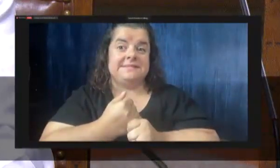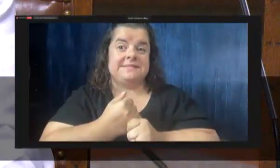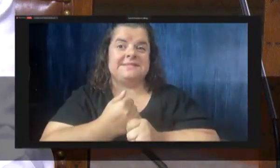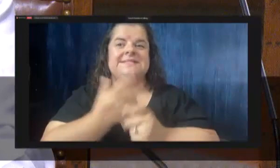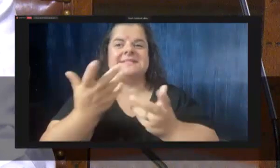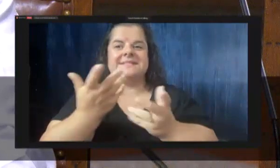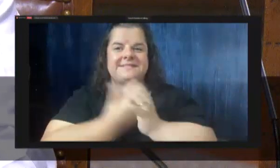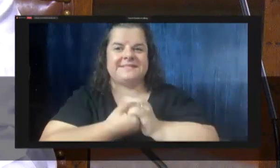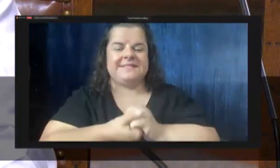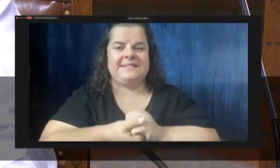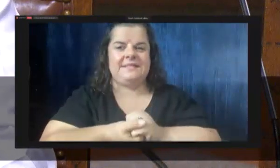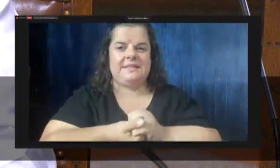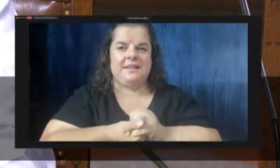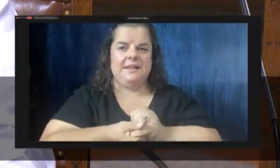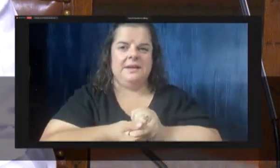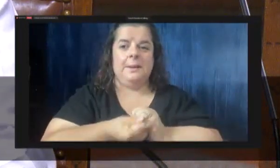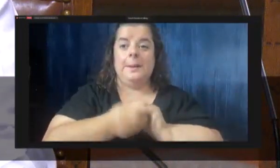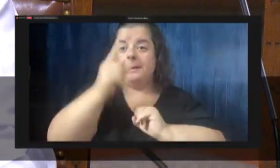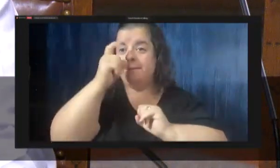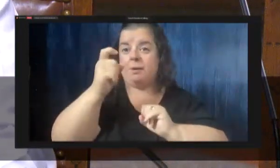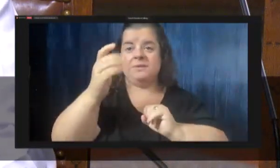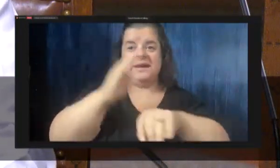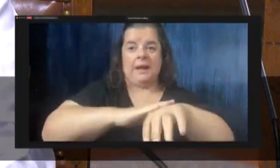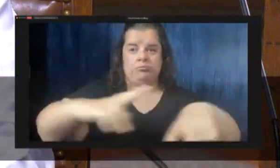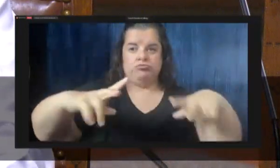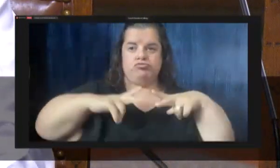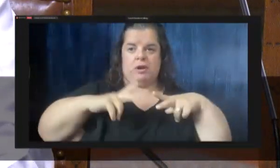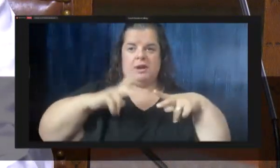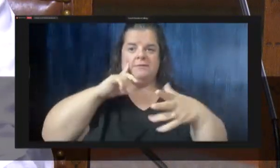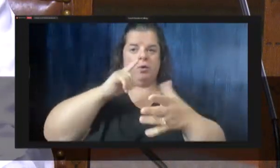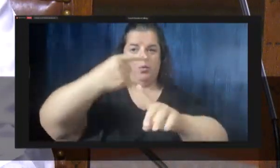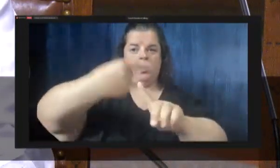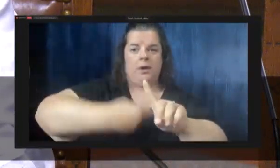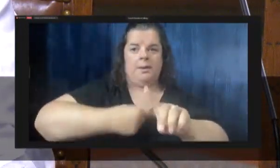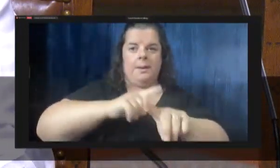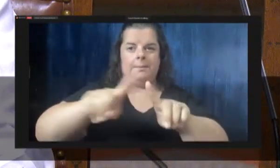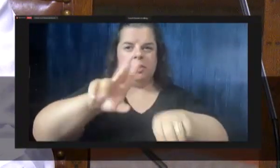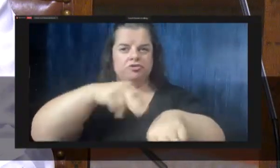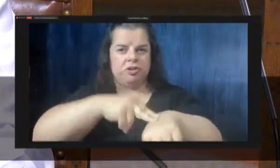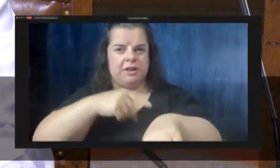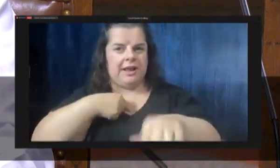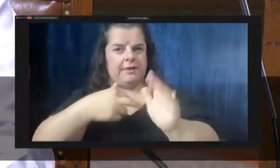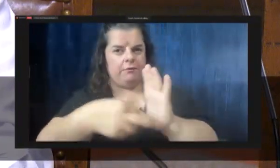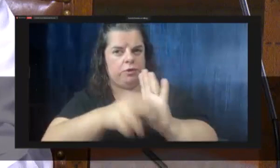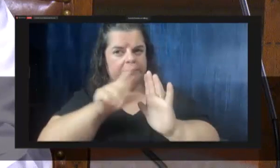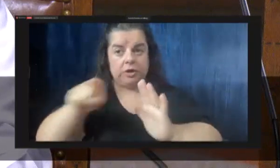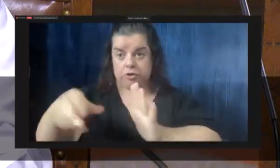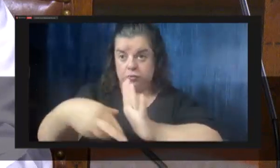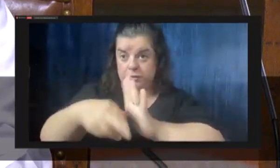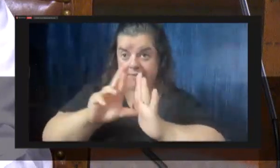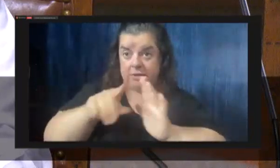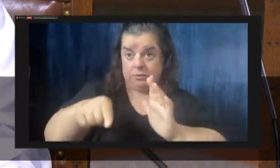invoices. Thank you. Because we were on recess, but generally speaking, I've reviewed. You've reviewed. And you're comfortable.